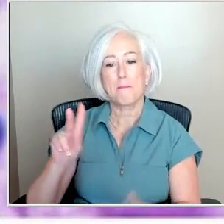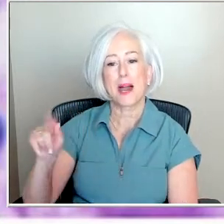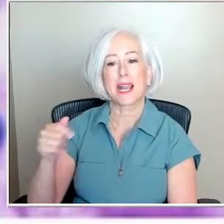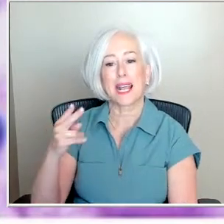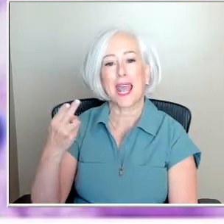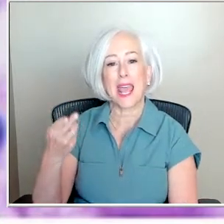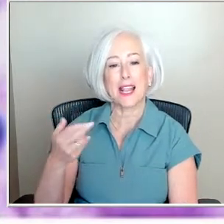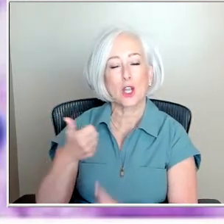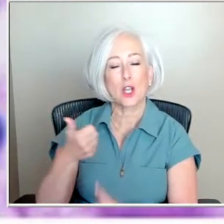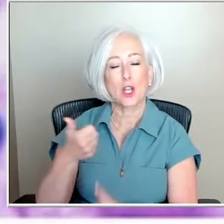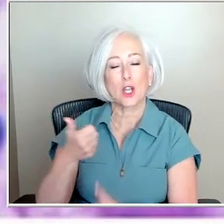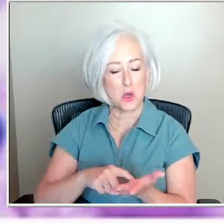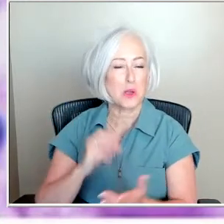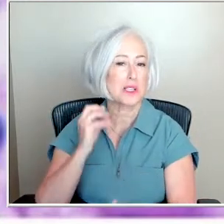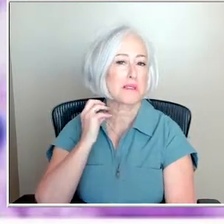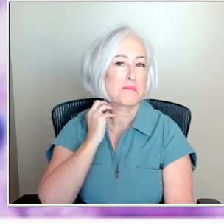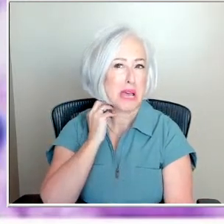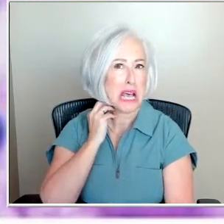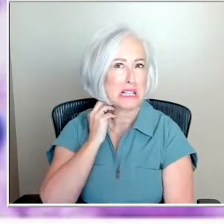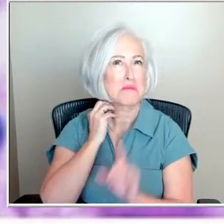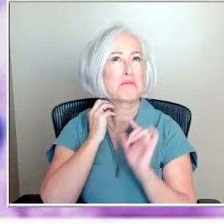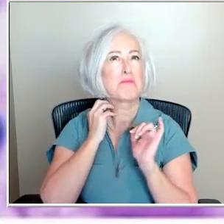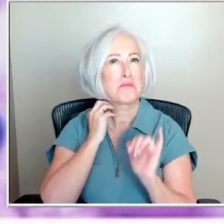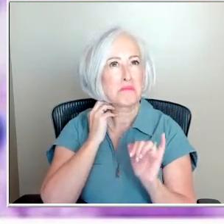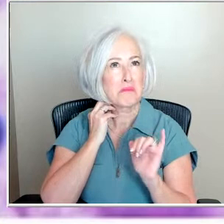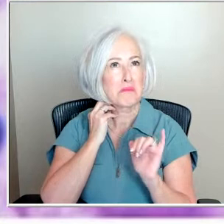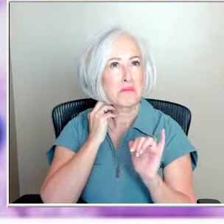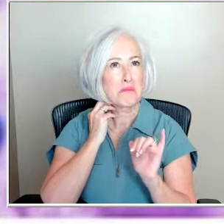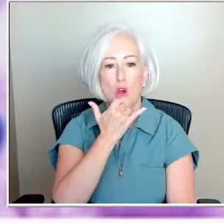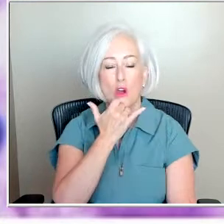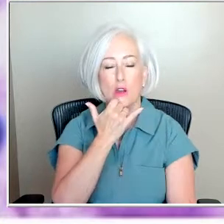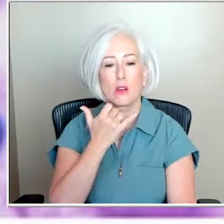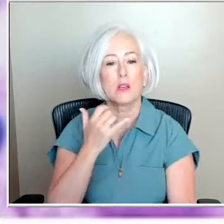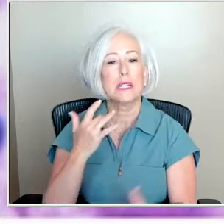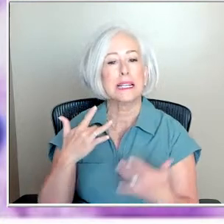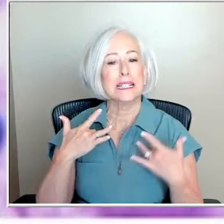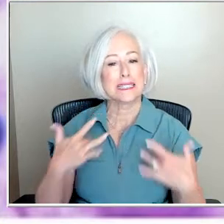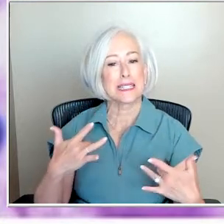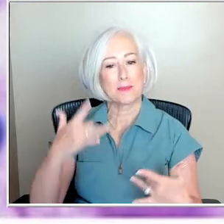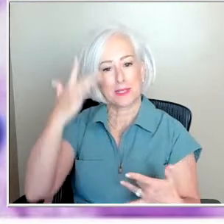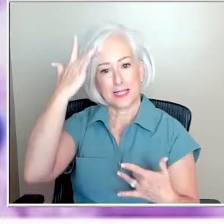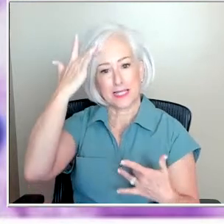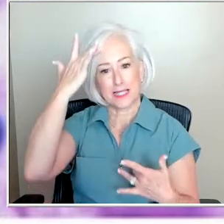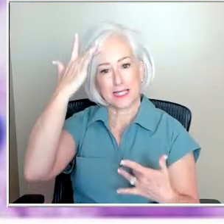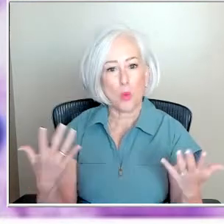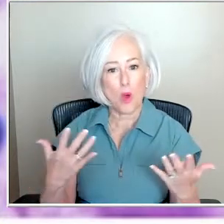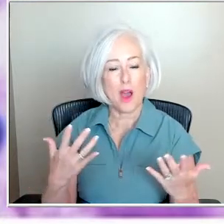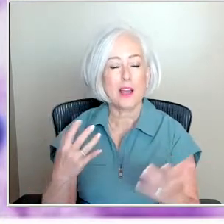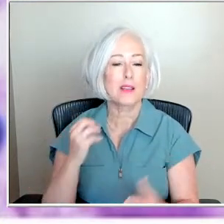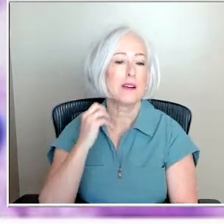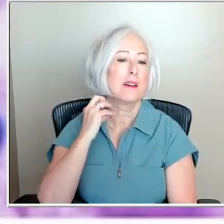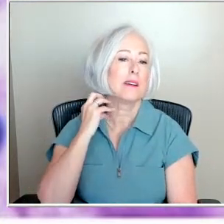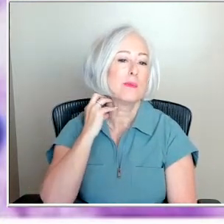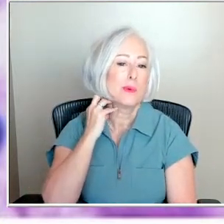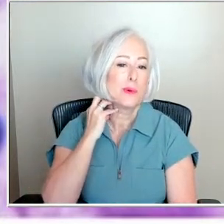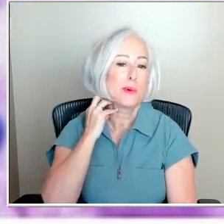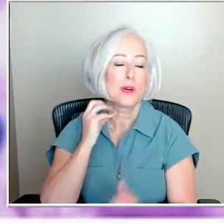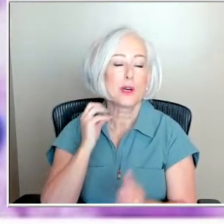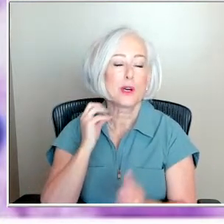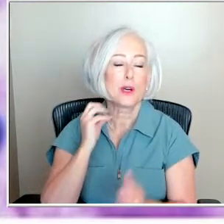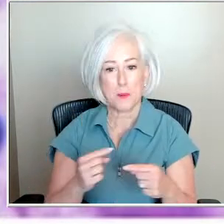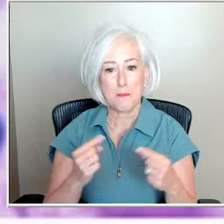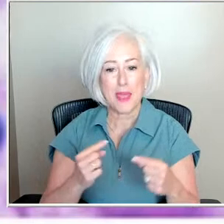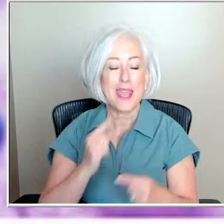symptoms of Hodgkin's lymphoma is swelling in your lymph nodes. It often feels like a painless lump in the neck, armpit, or